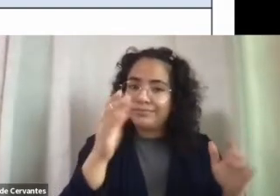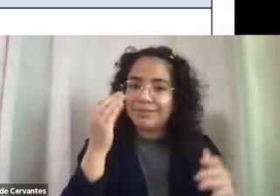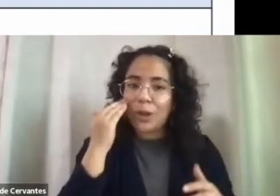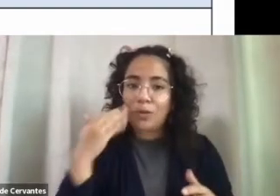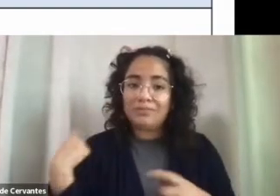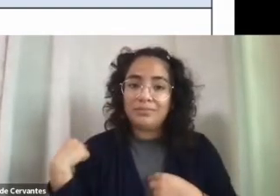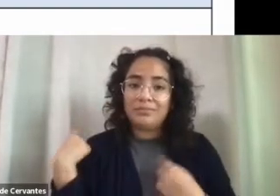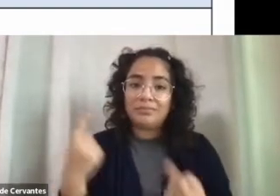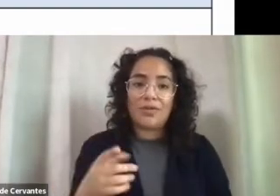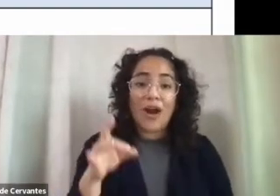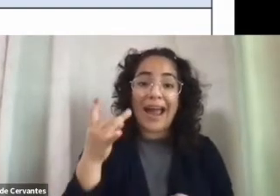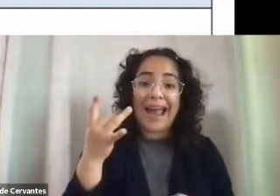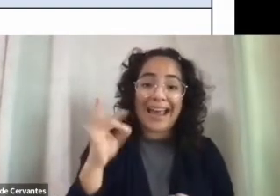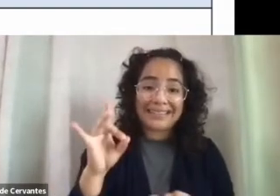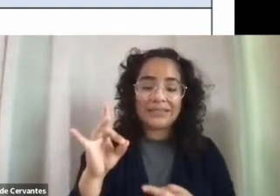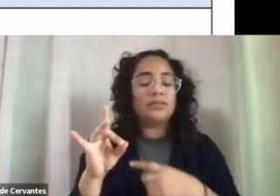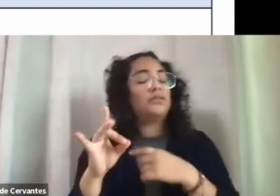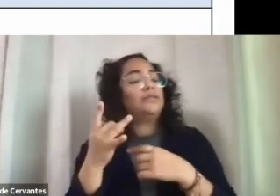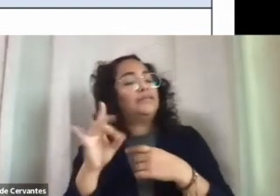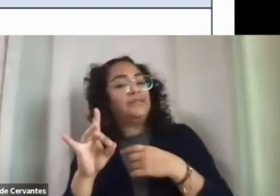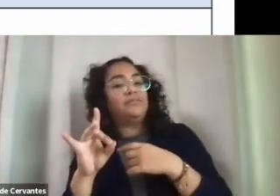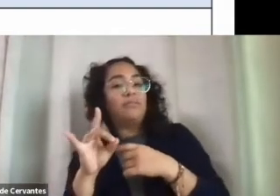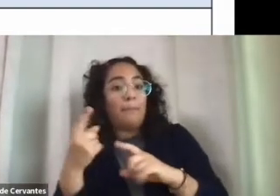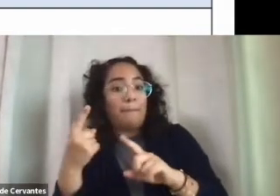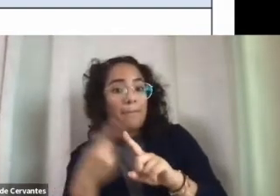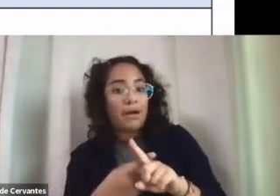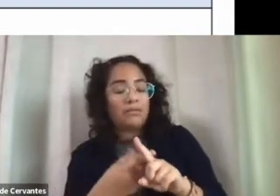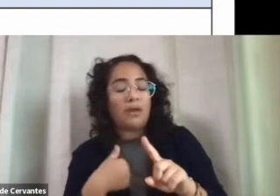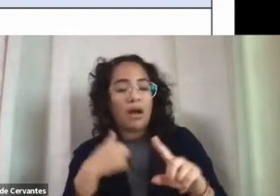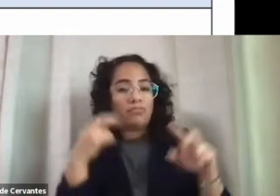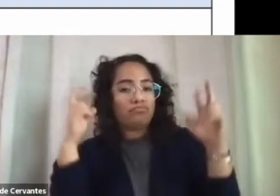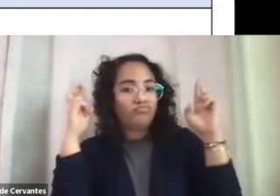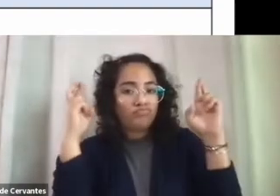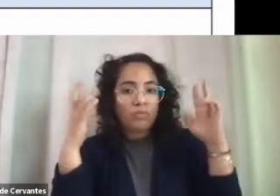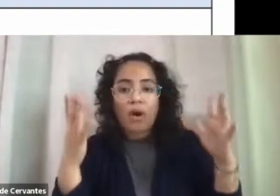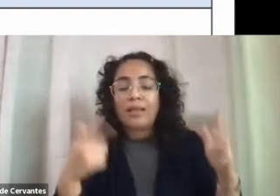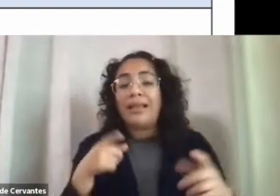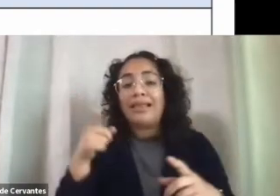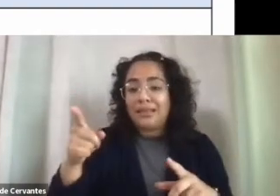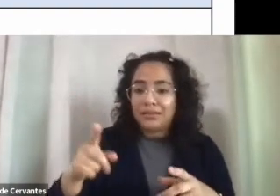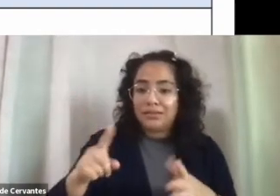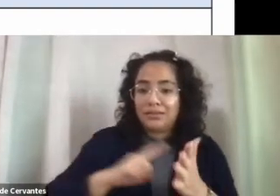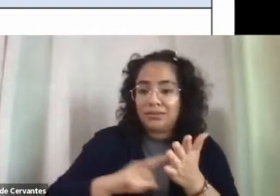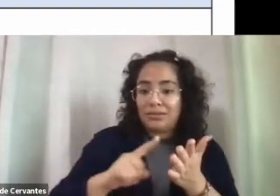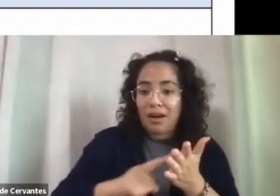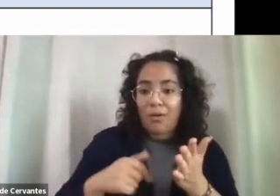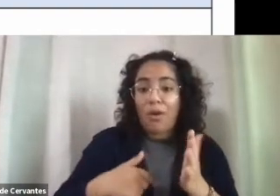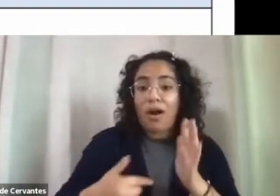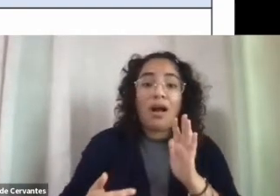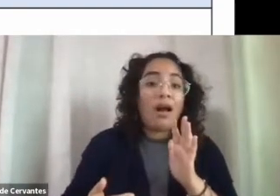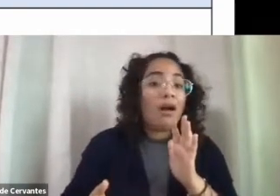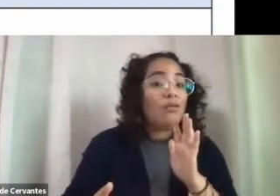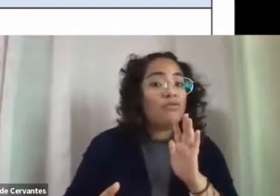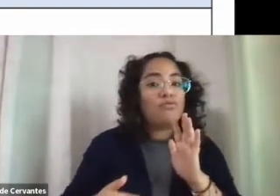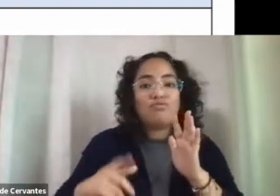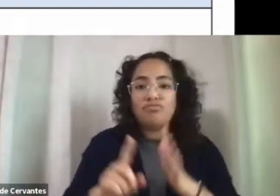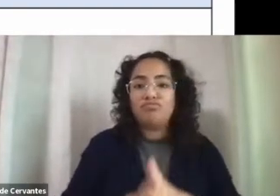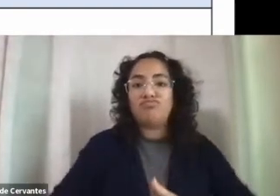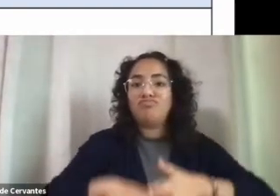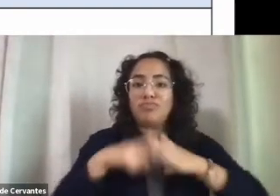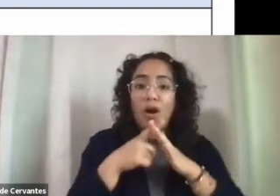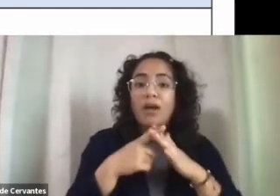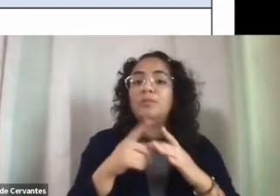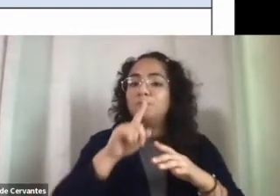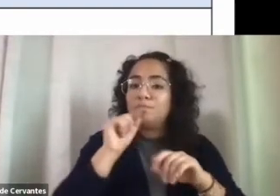months, is that these studies will launch and enroll and actually lead to some real